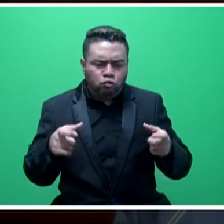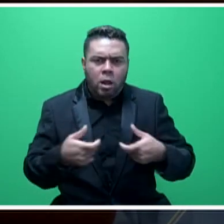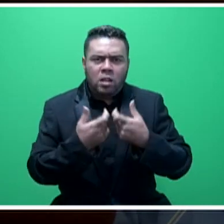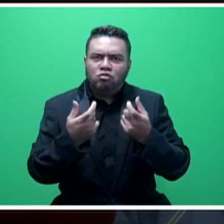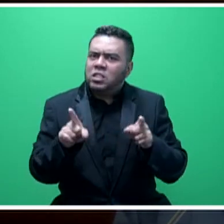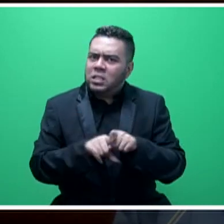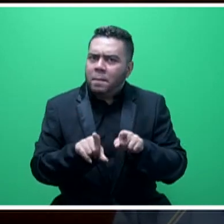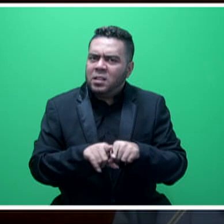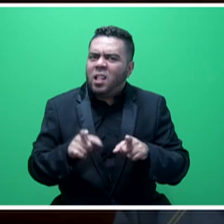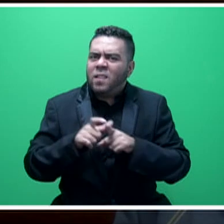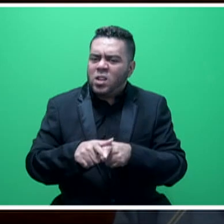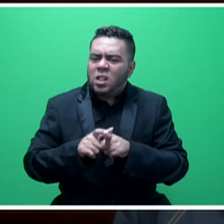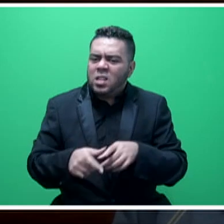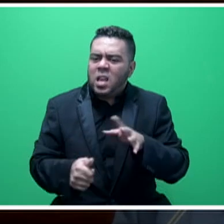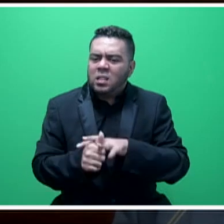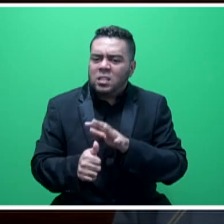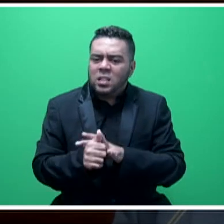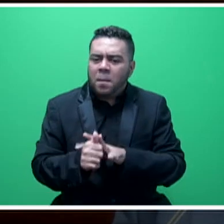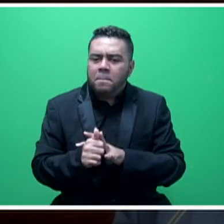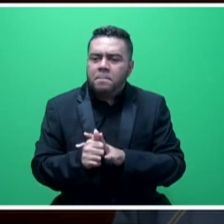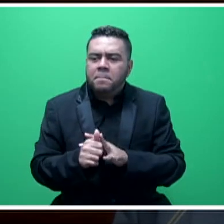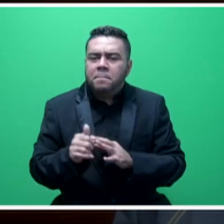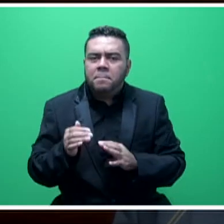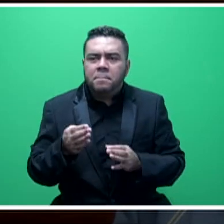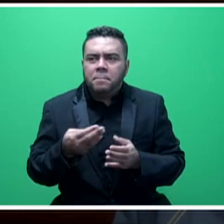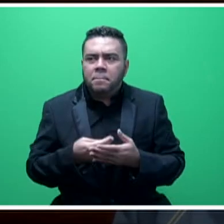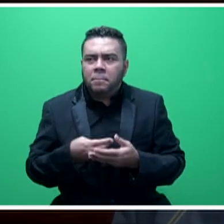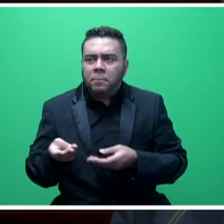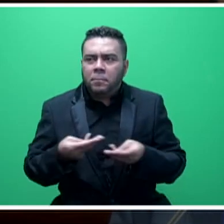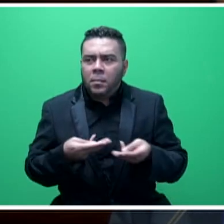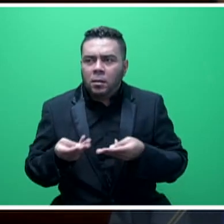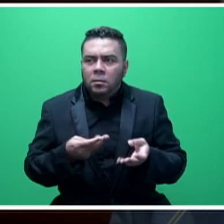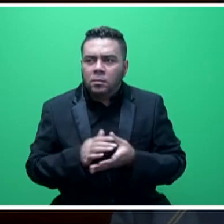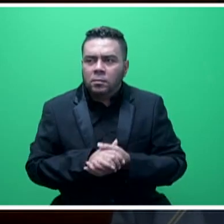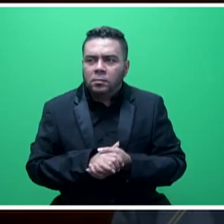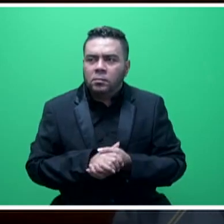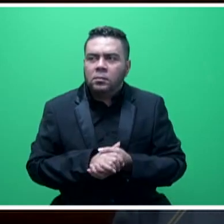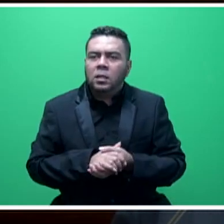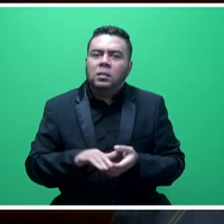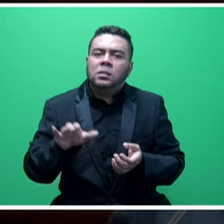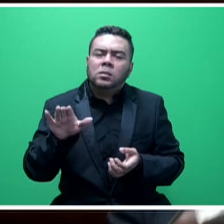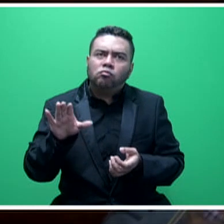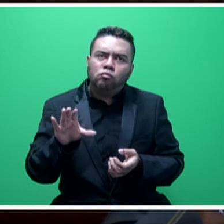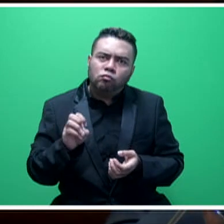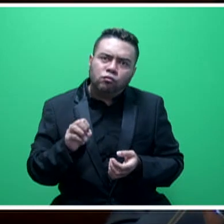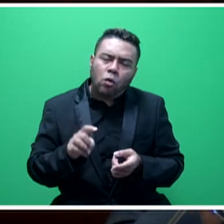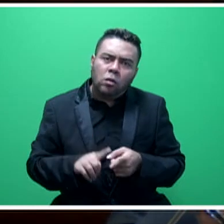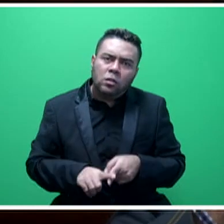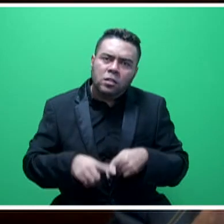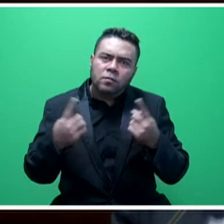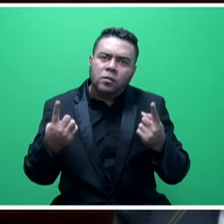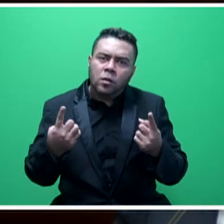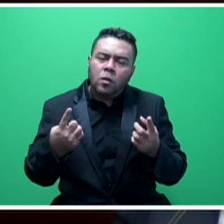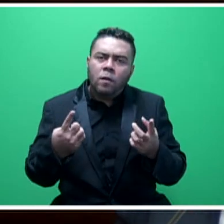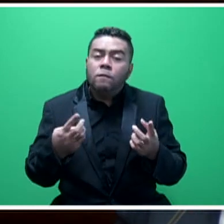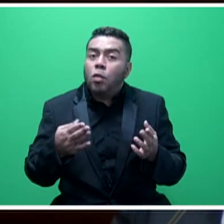as difficulties in accessing markets and market information, availability of finance, and the burden of regulatory requirements to do business. Through